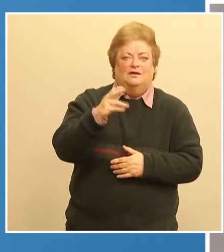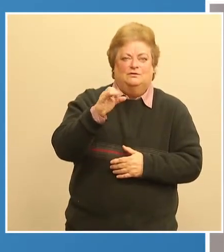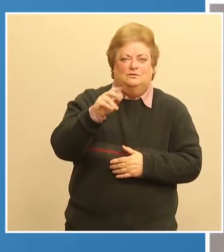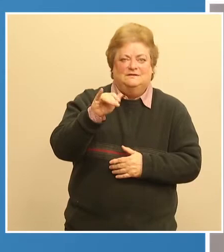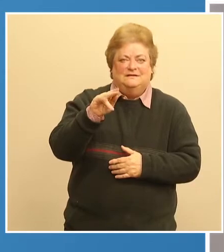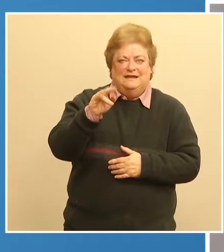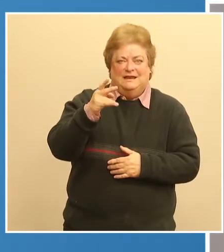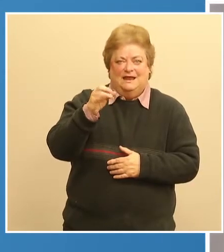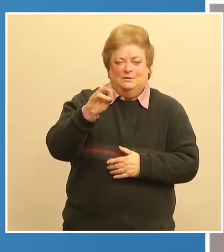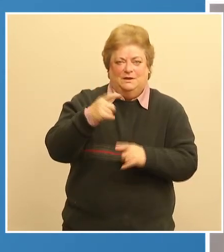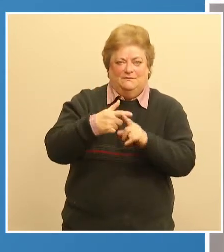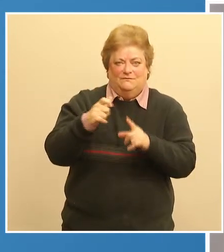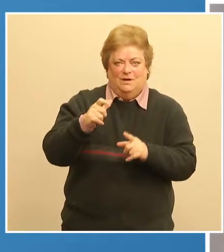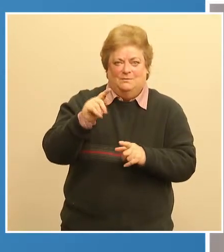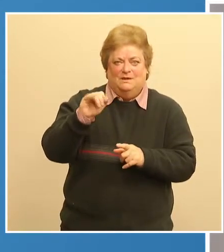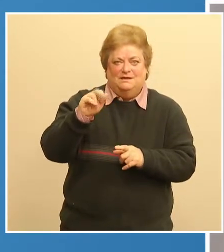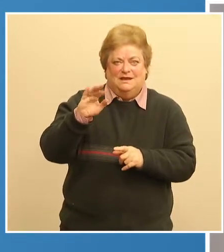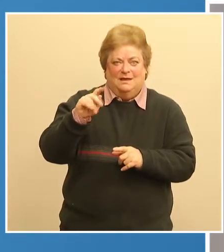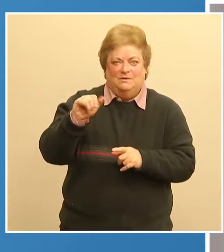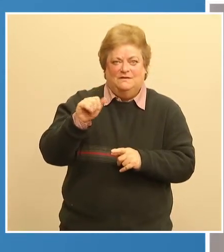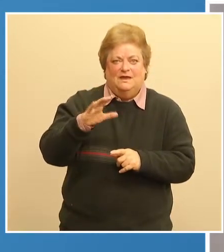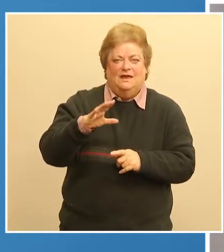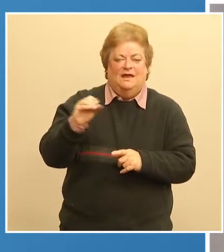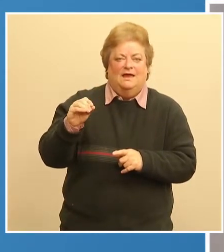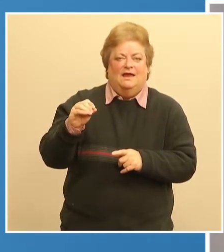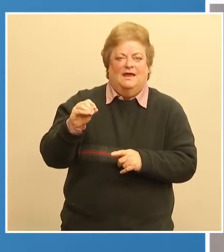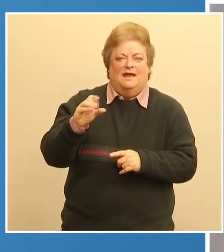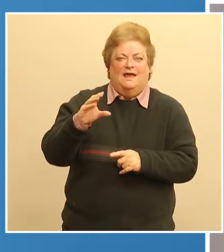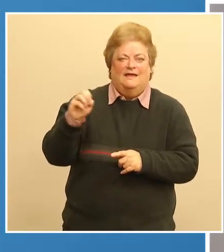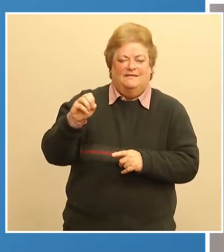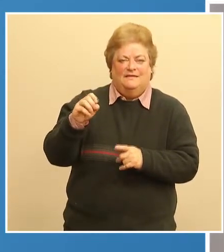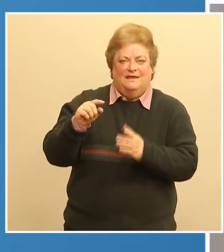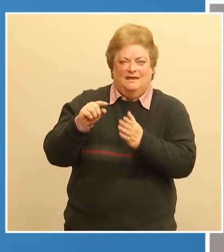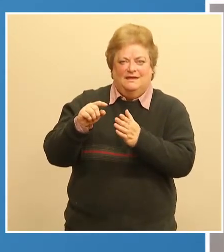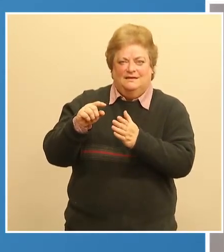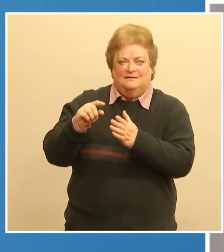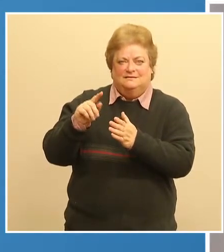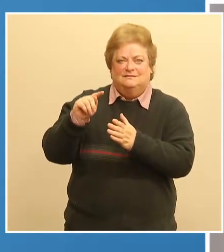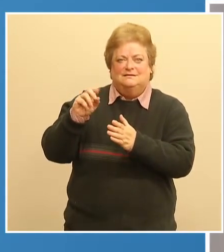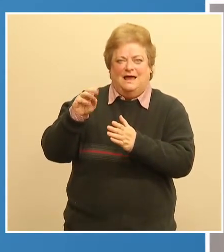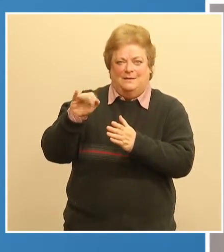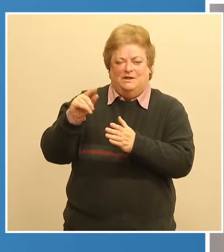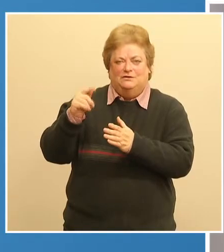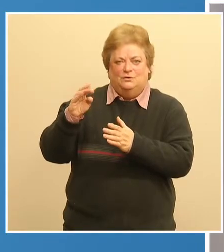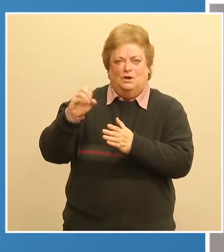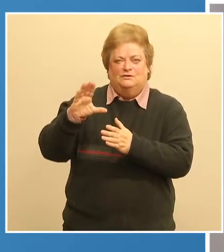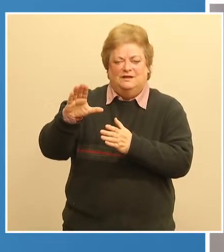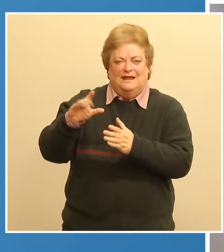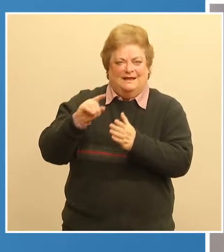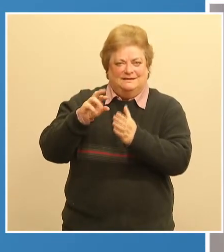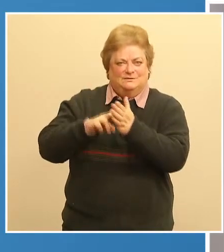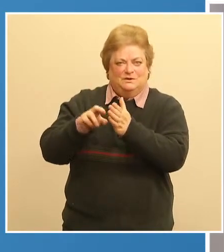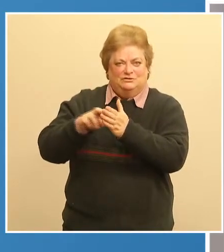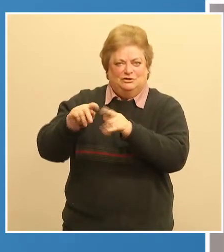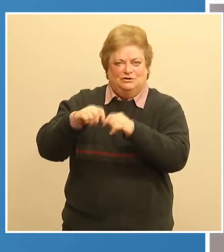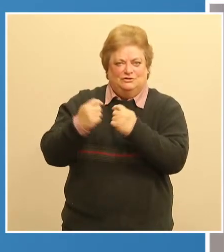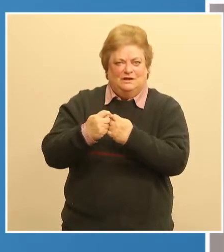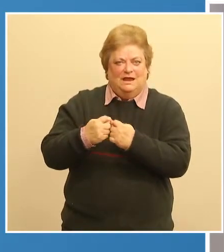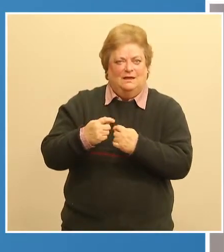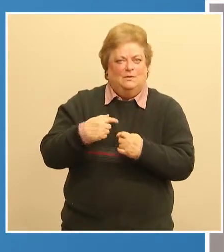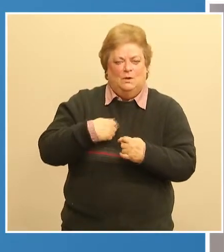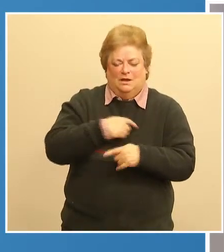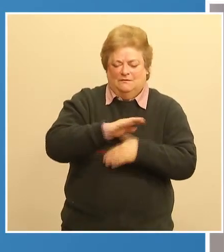from Tabitha. And thank you to Tommy George and our EPI team. This has been such an incredible collective effort.